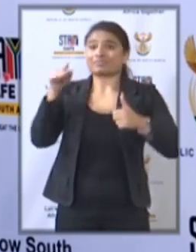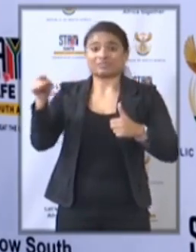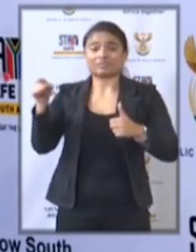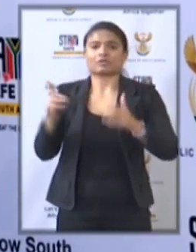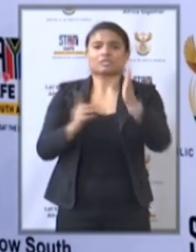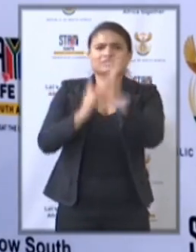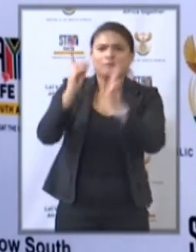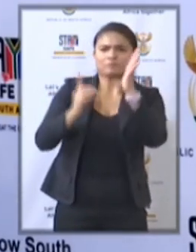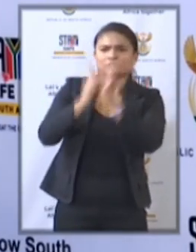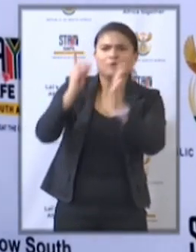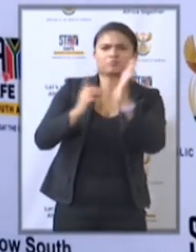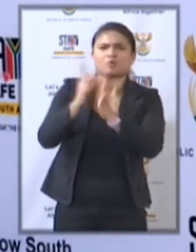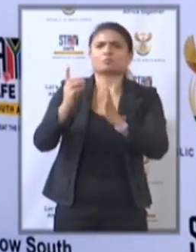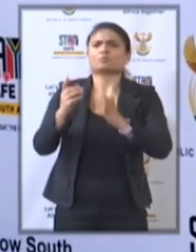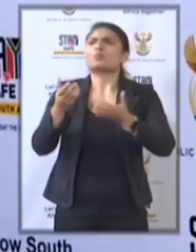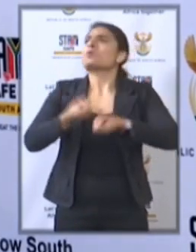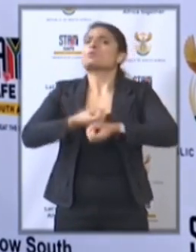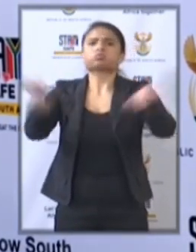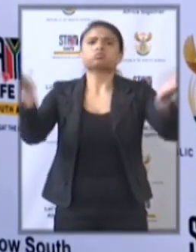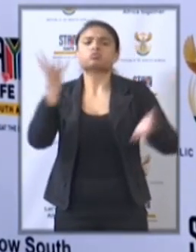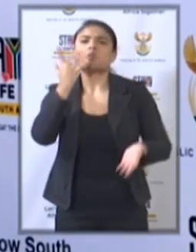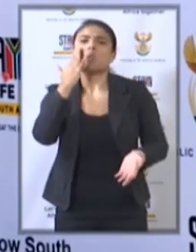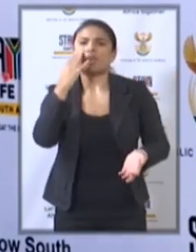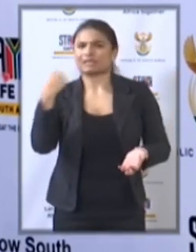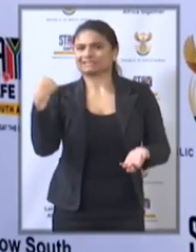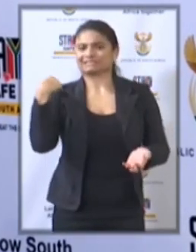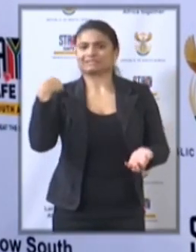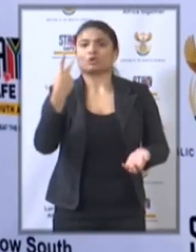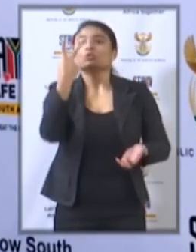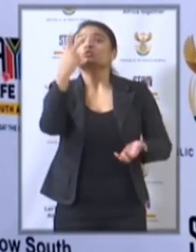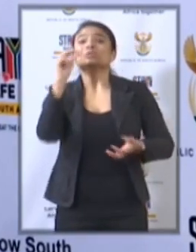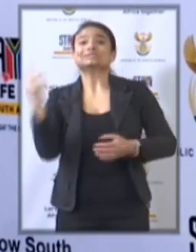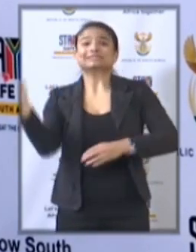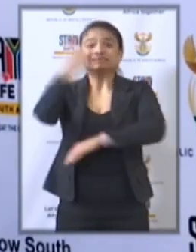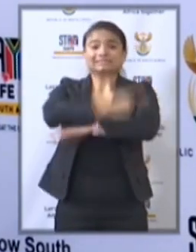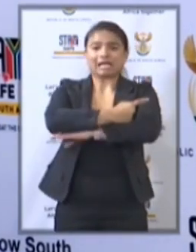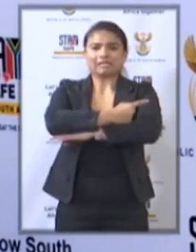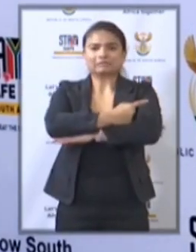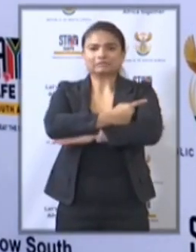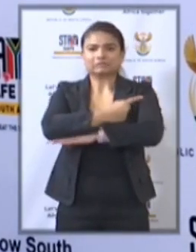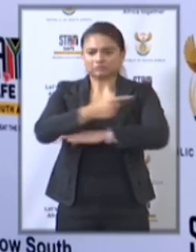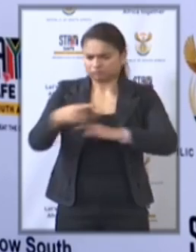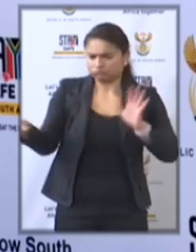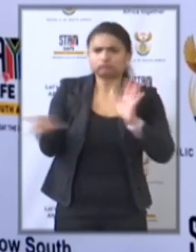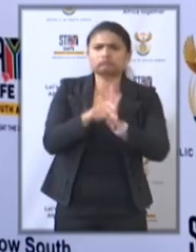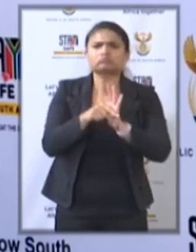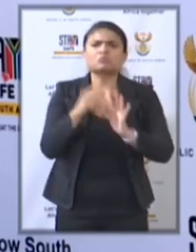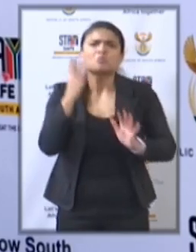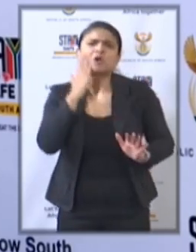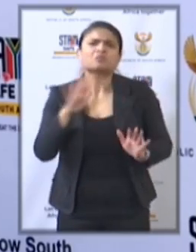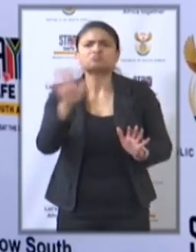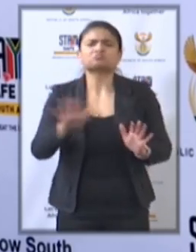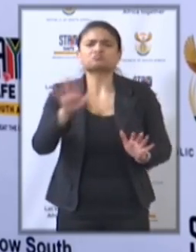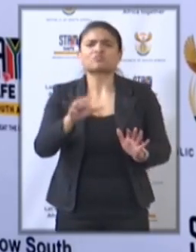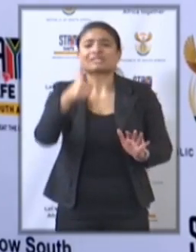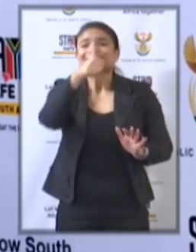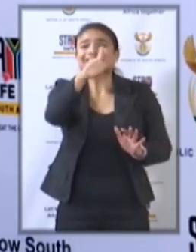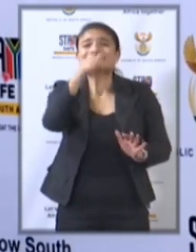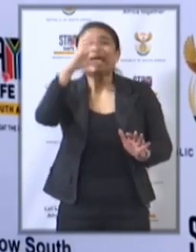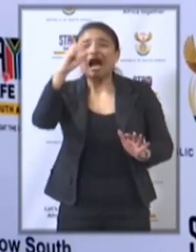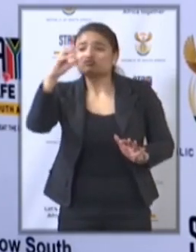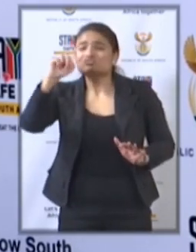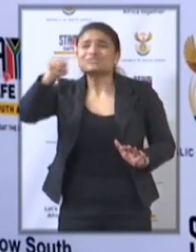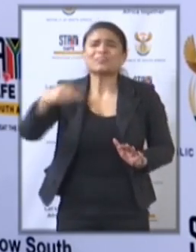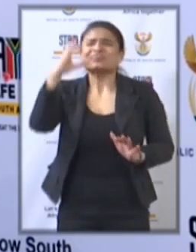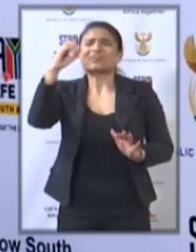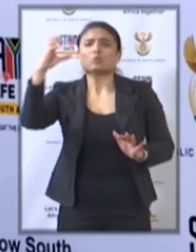which was launched about 20 days ago, has already recorded over 600,000 screenings done